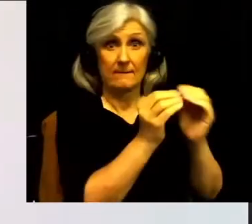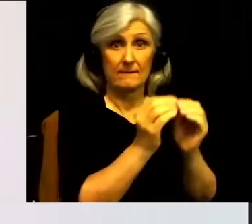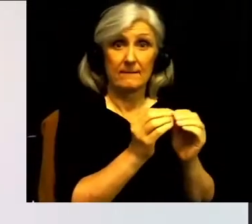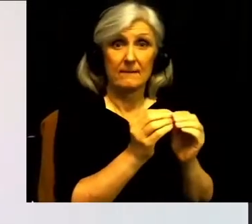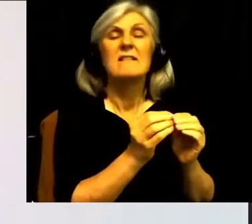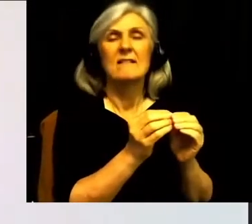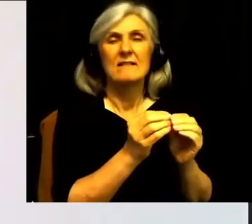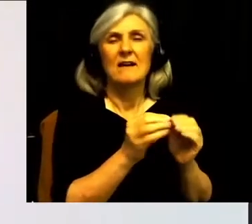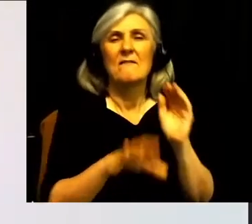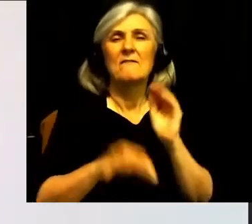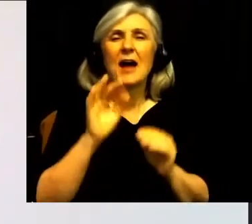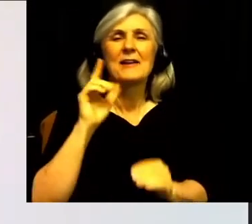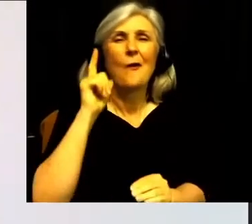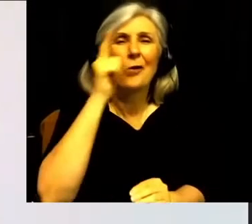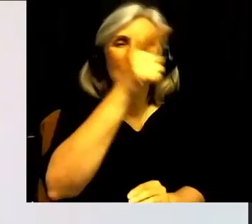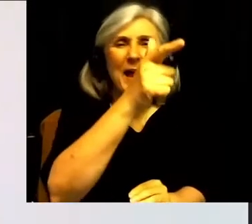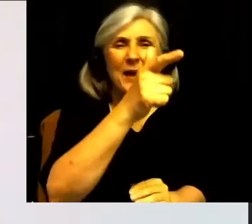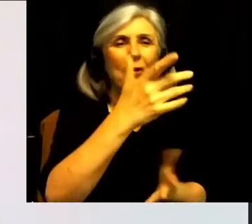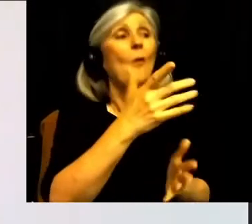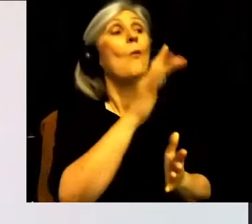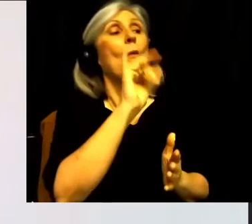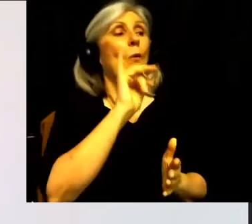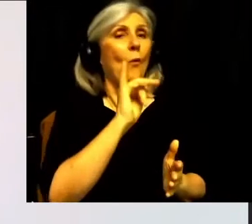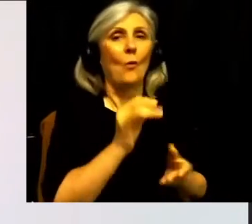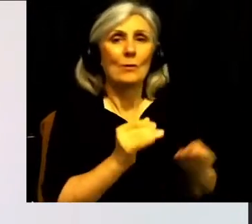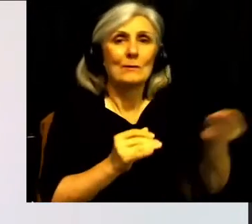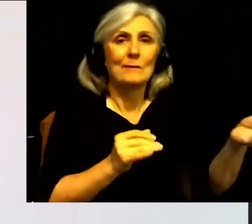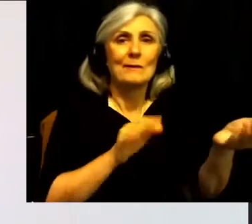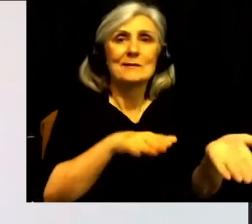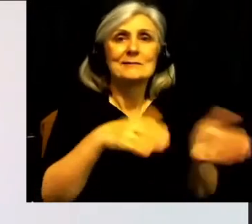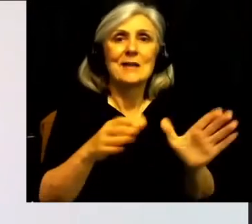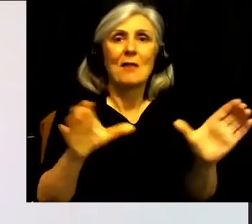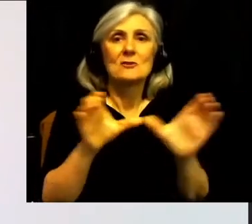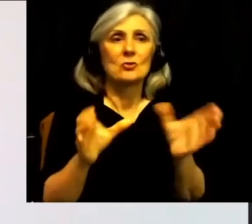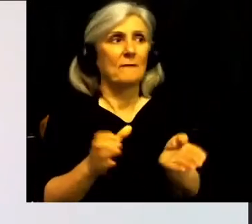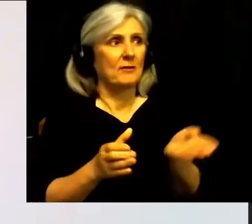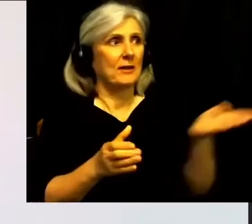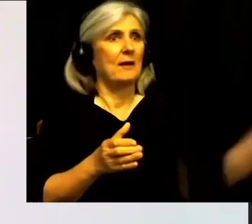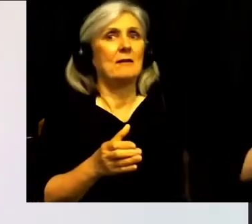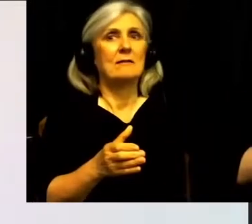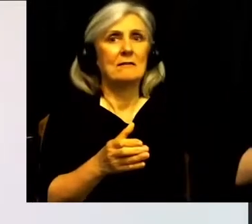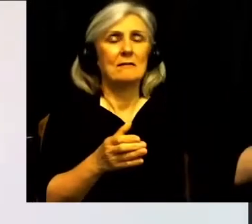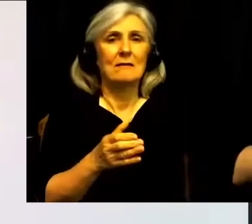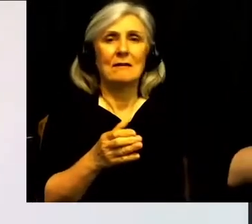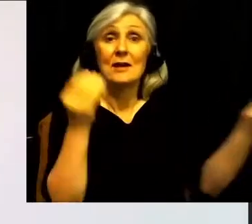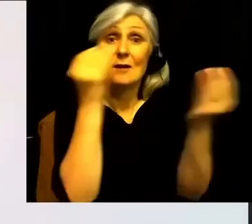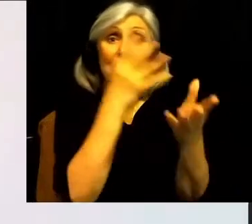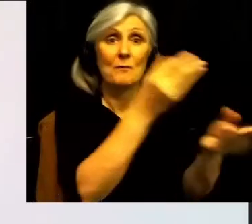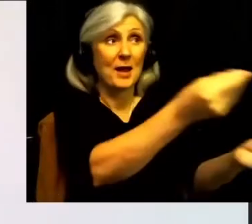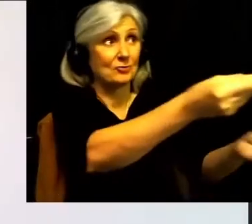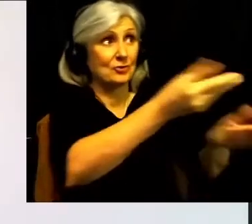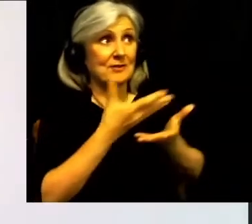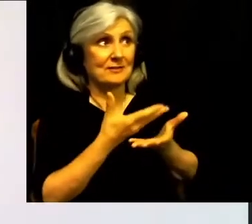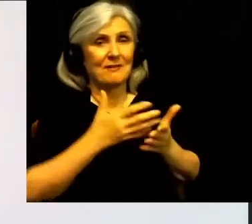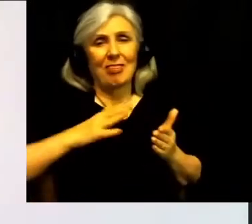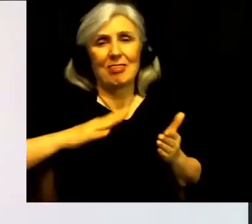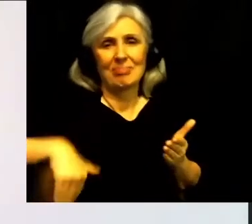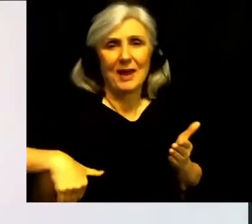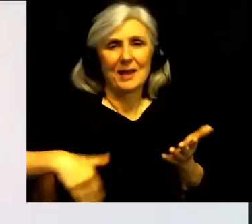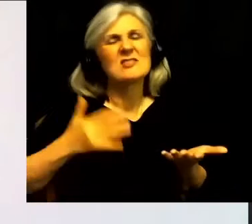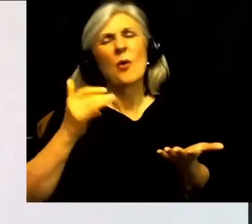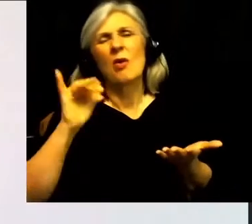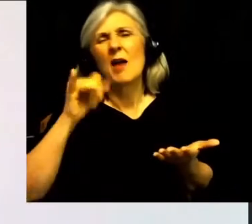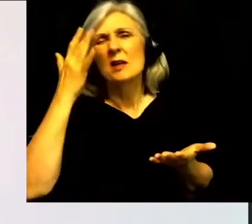certificate being certified. So we do occasionally get deaths that are reported to us on a bit more of a delay. So that's really what's happening there, and that's an